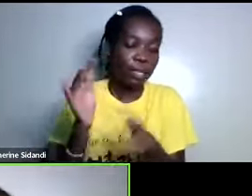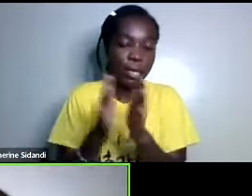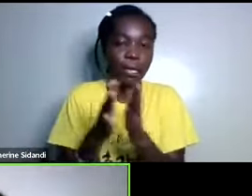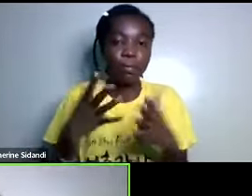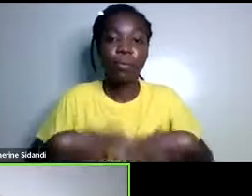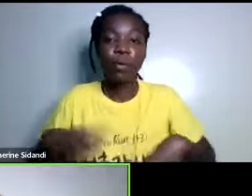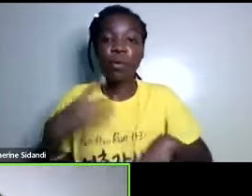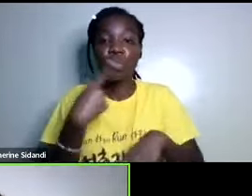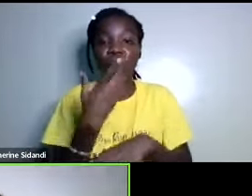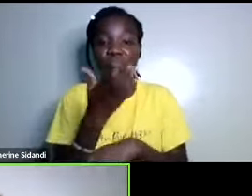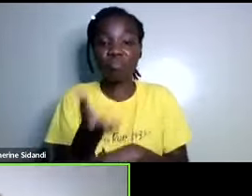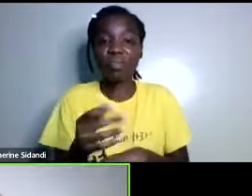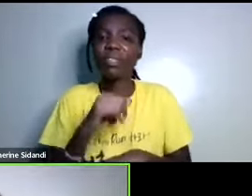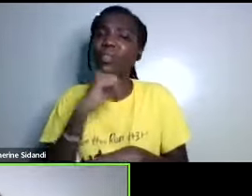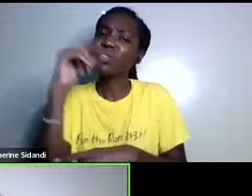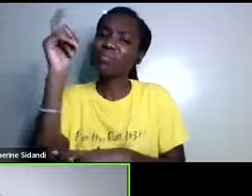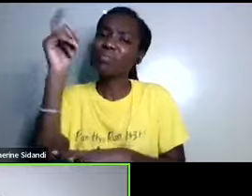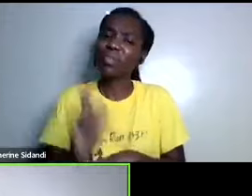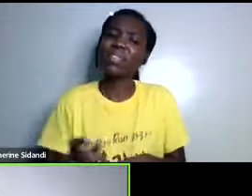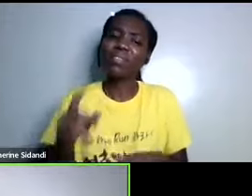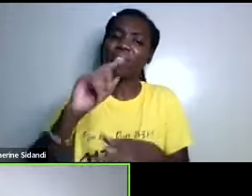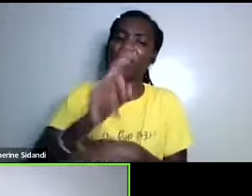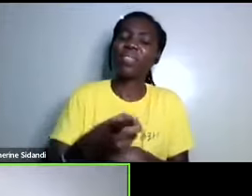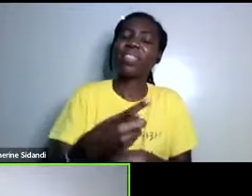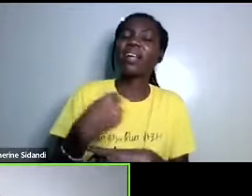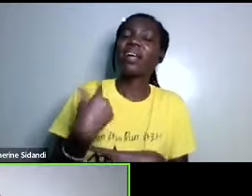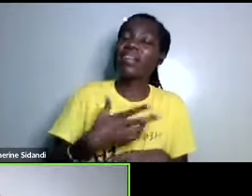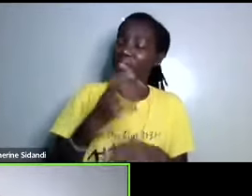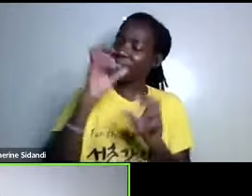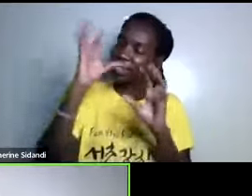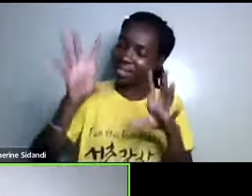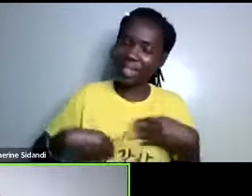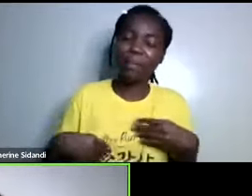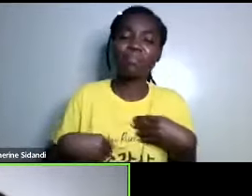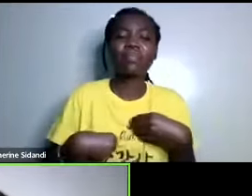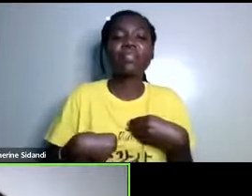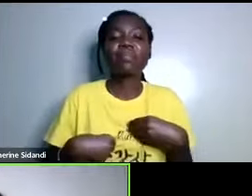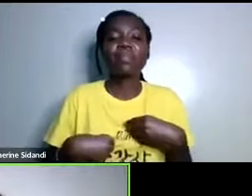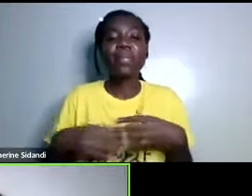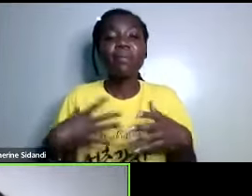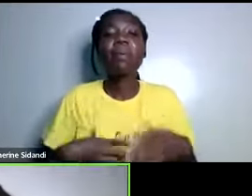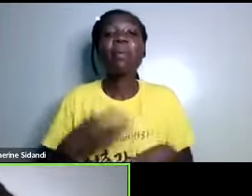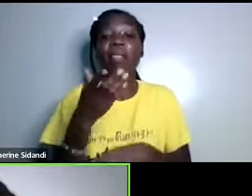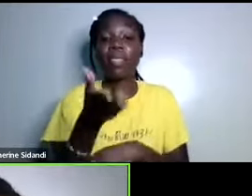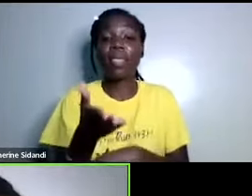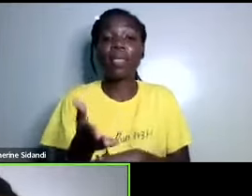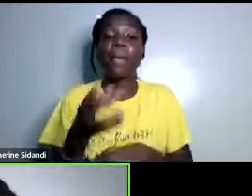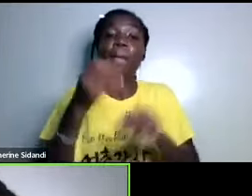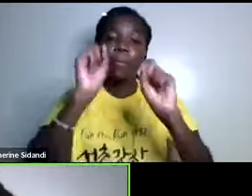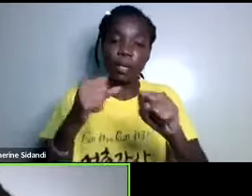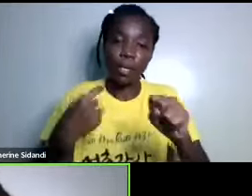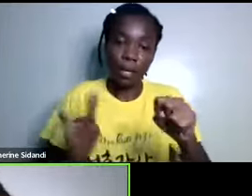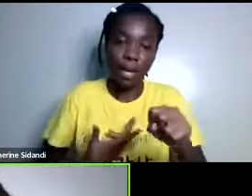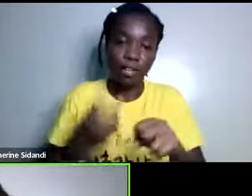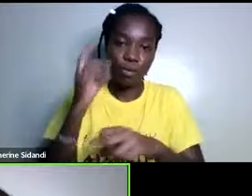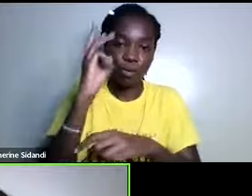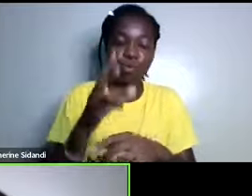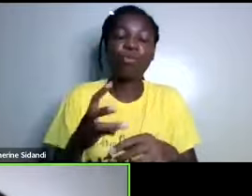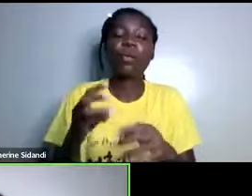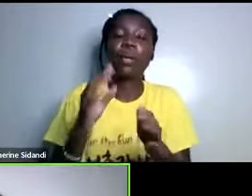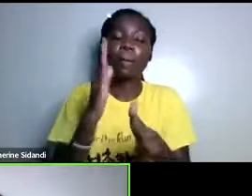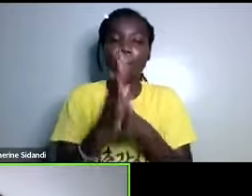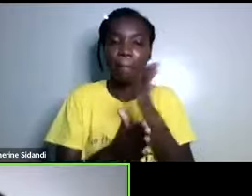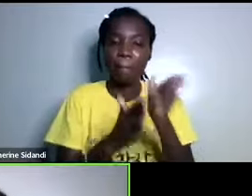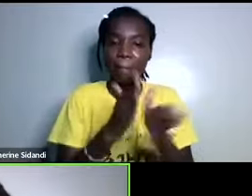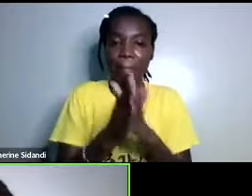not mind to spend 1,000 bob to come and deep dive. And I yes, there they are. We will organize a physical setup and we will go.